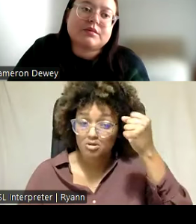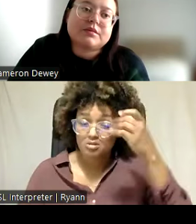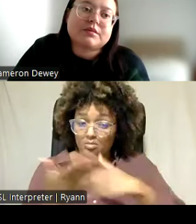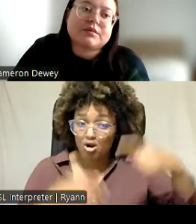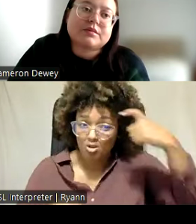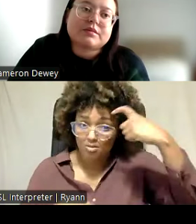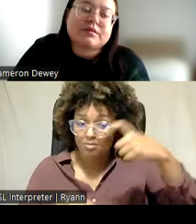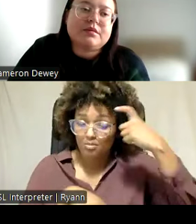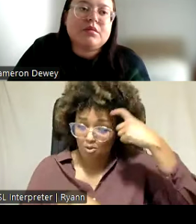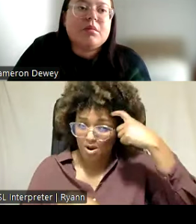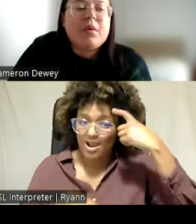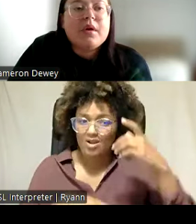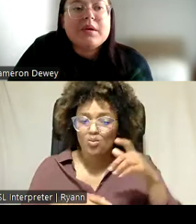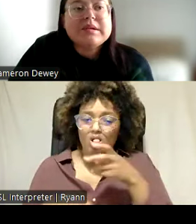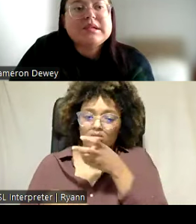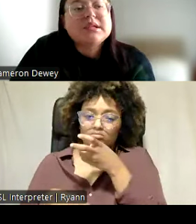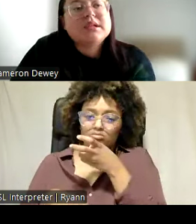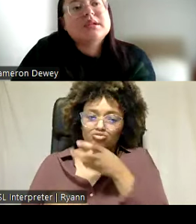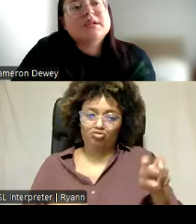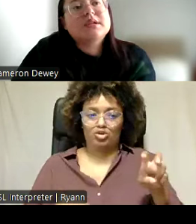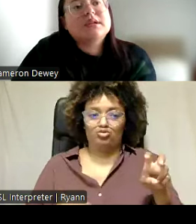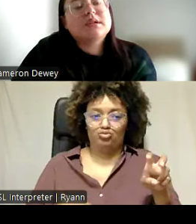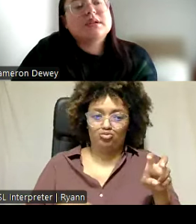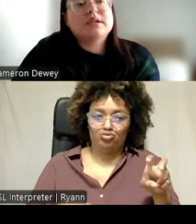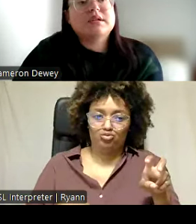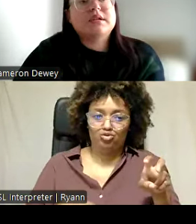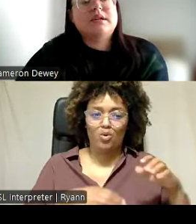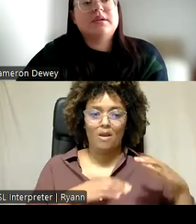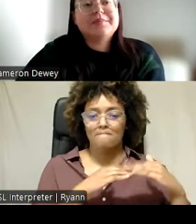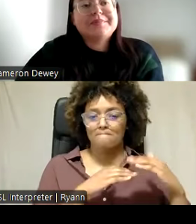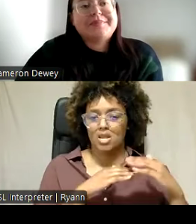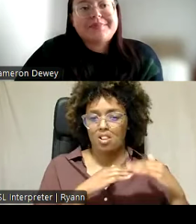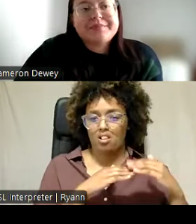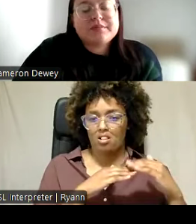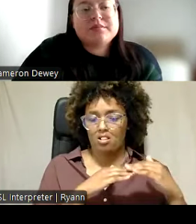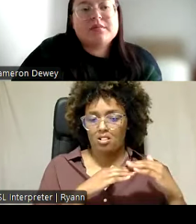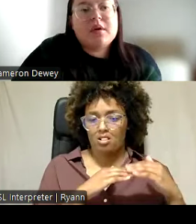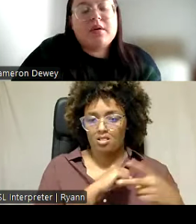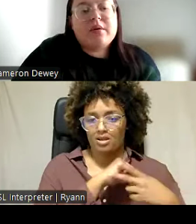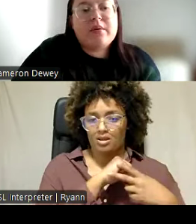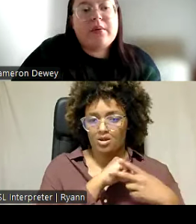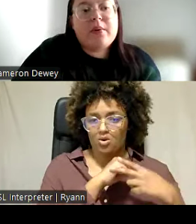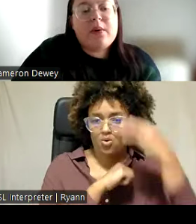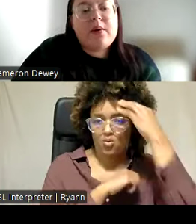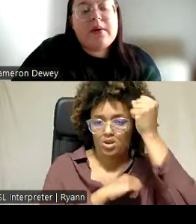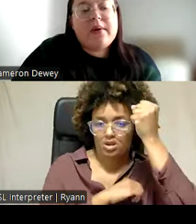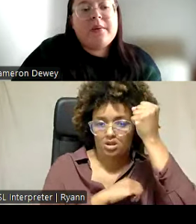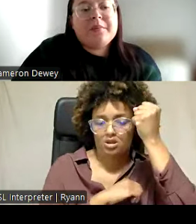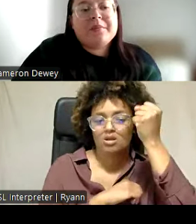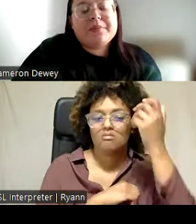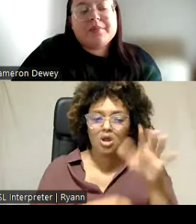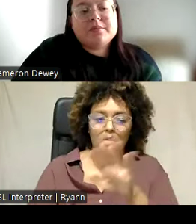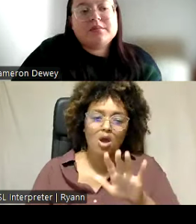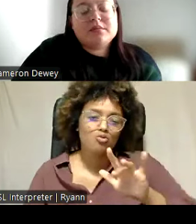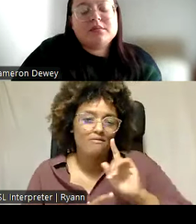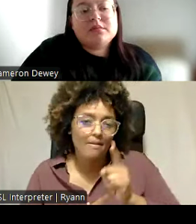believe the timeline for this is about 5 to 20 minutes after. And this occurs with those things that we might not remember,